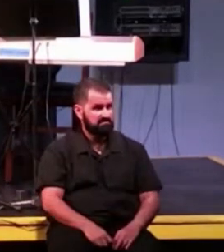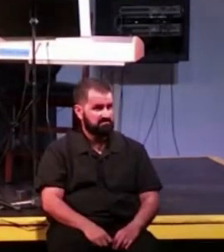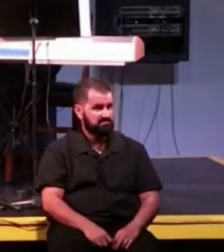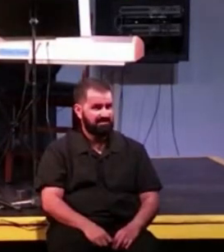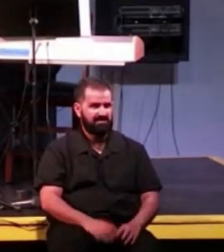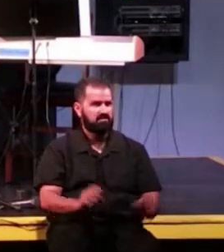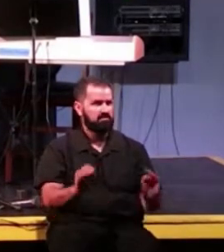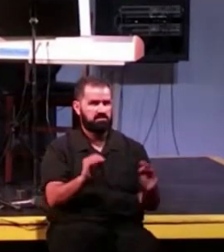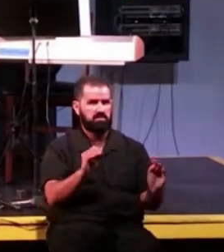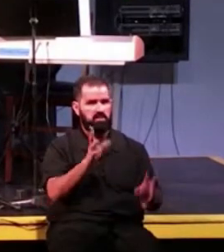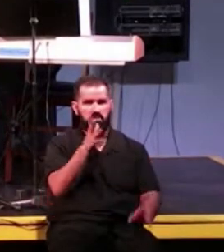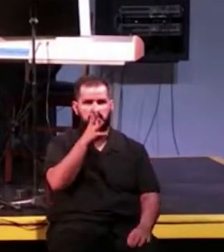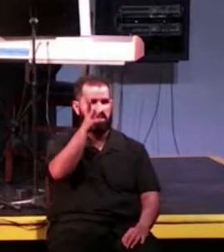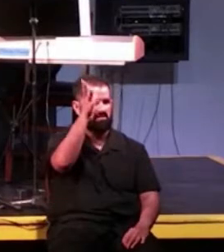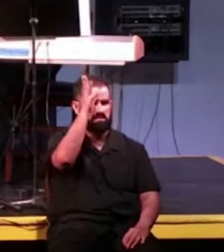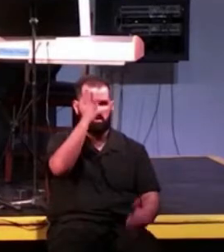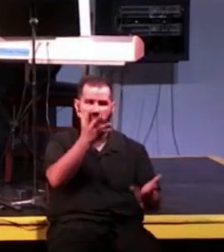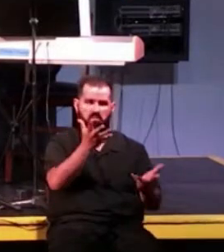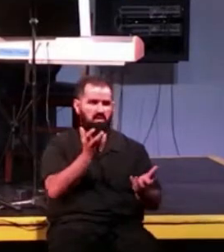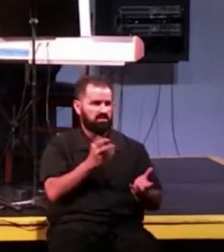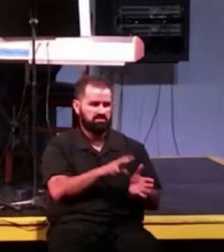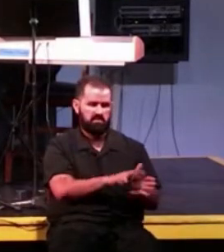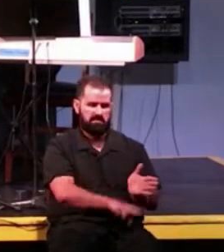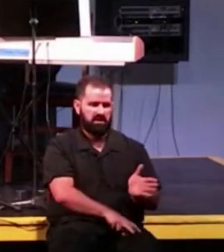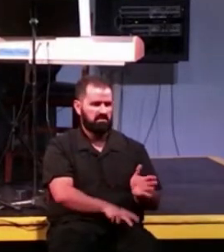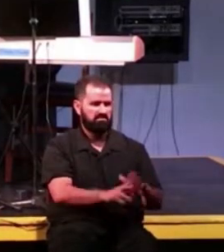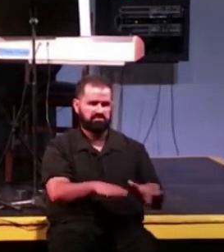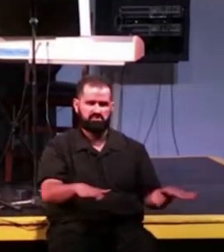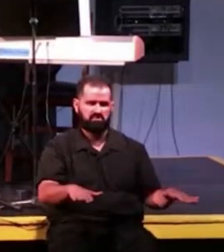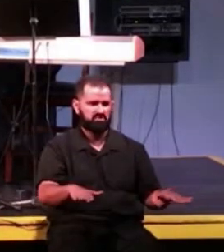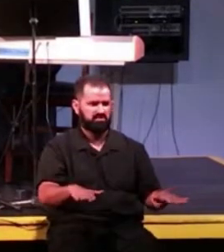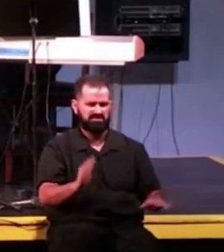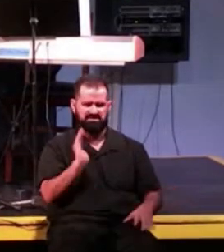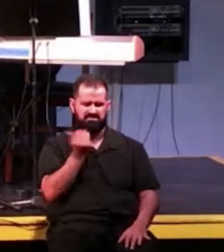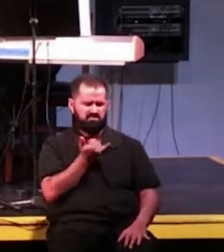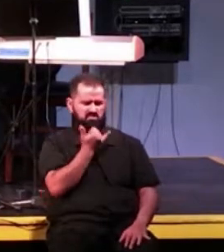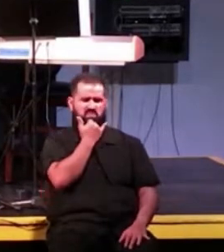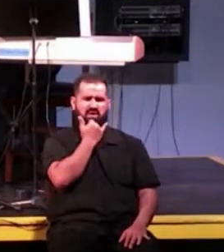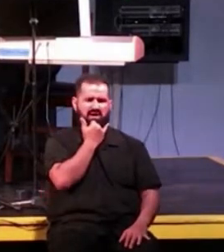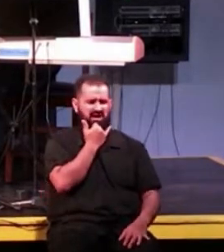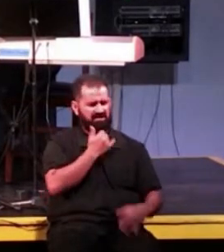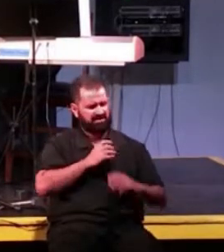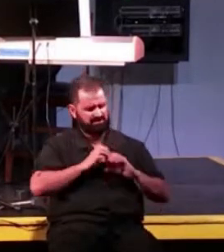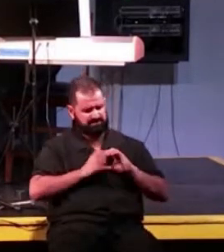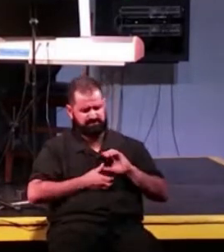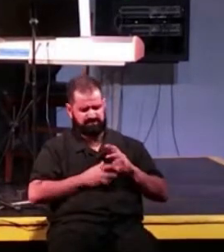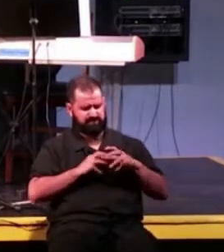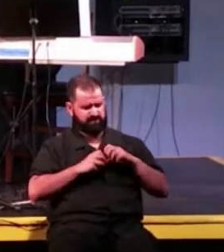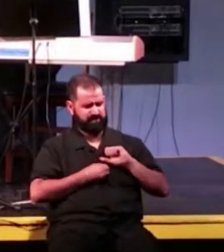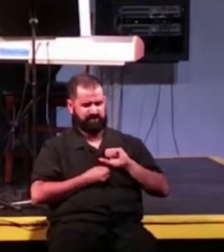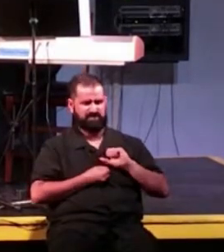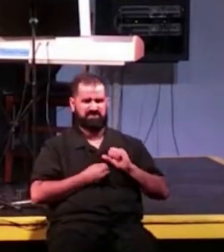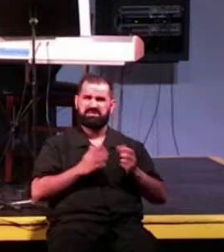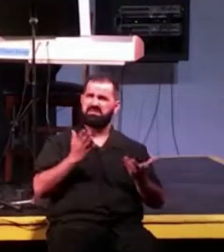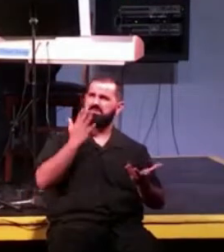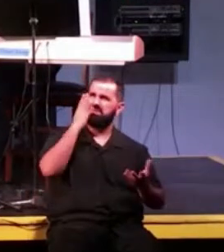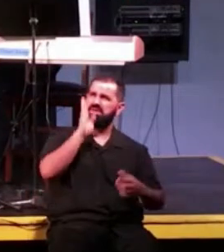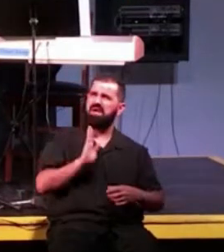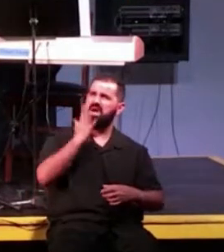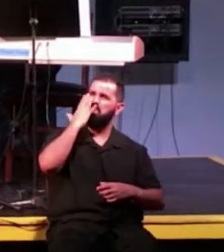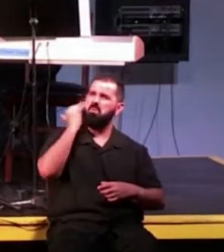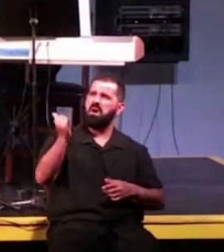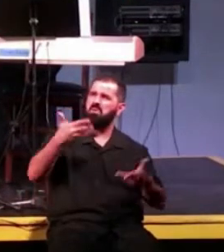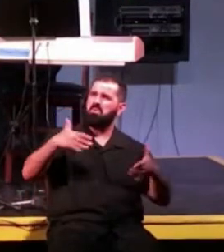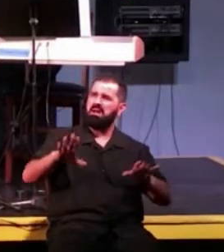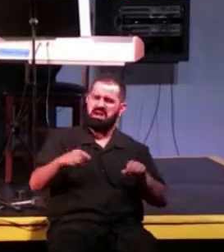no parent ever wants to bury their child. It just seems backwards. And in those moments, God seems ruthless.